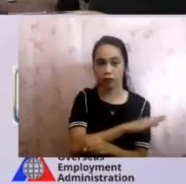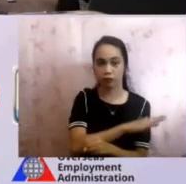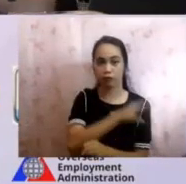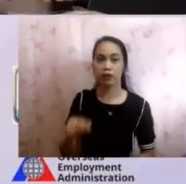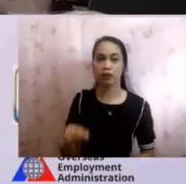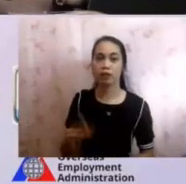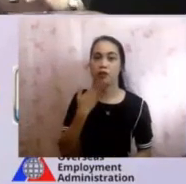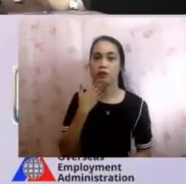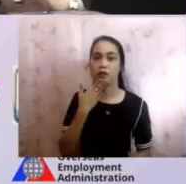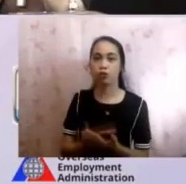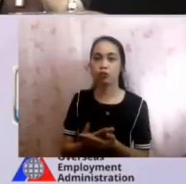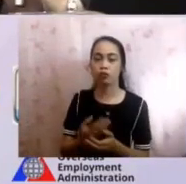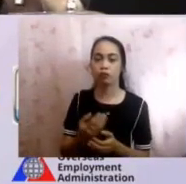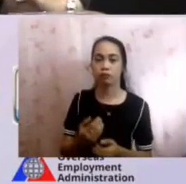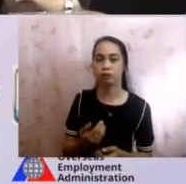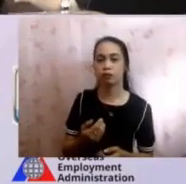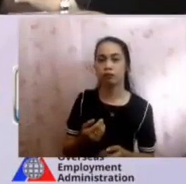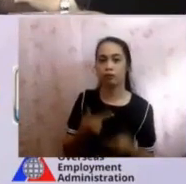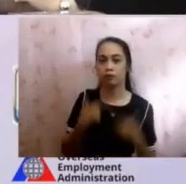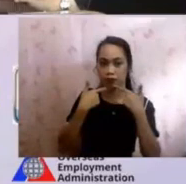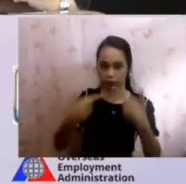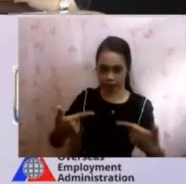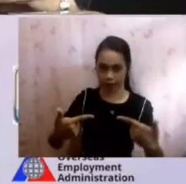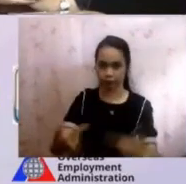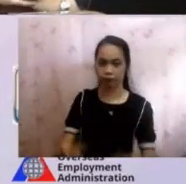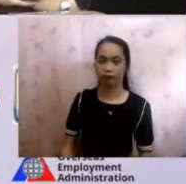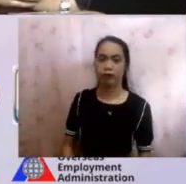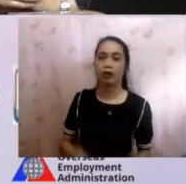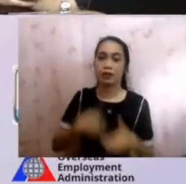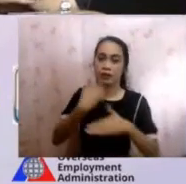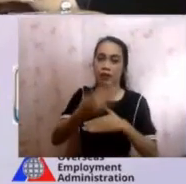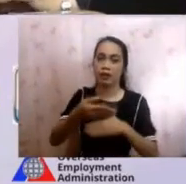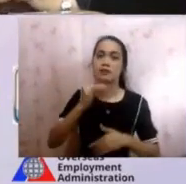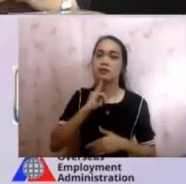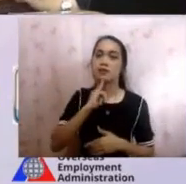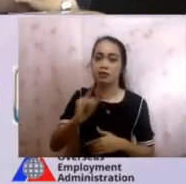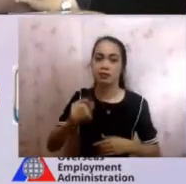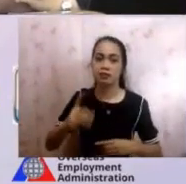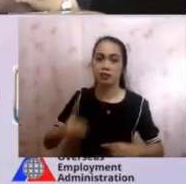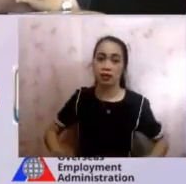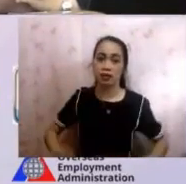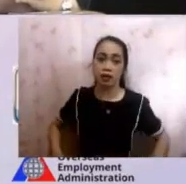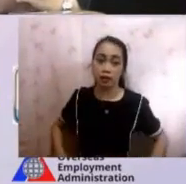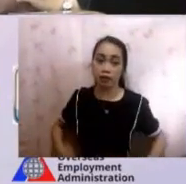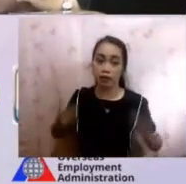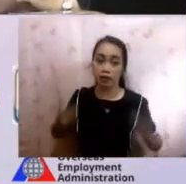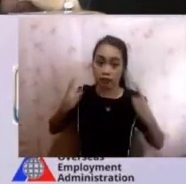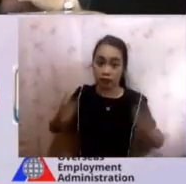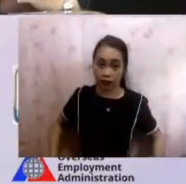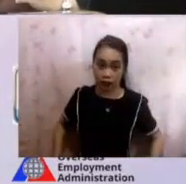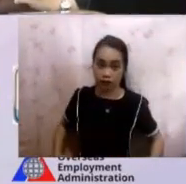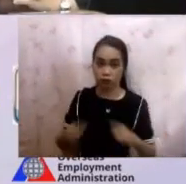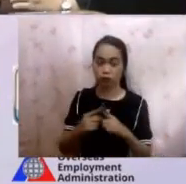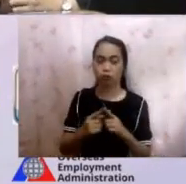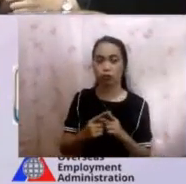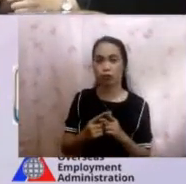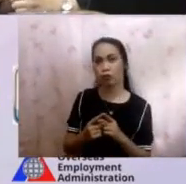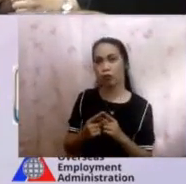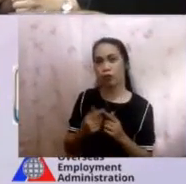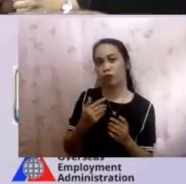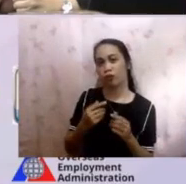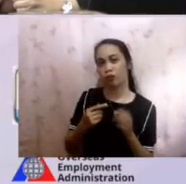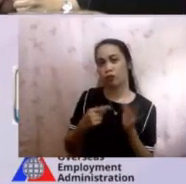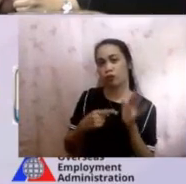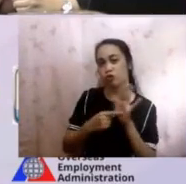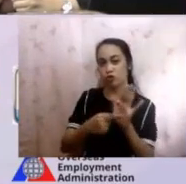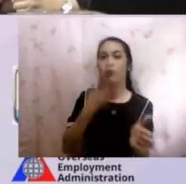interviewer or interviewers. Okay. So we have dress to impress. So nganong kita wag siya